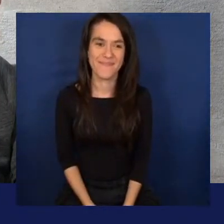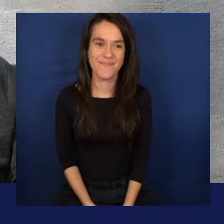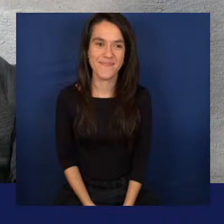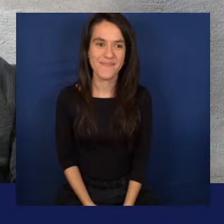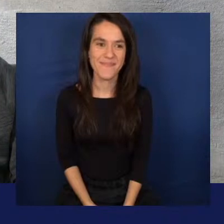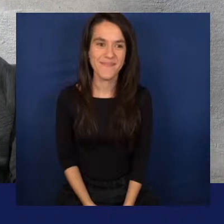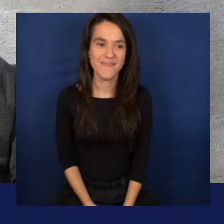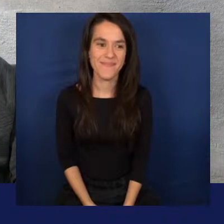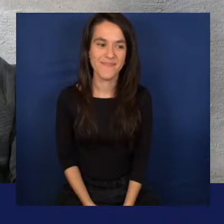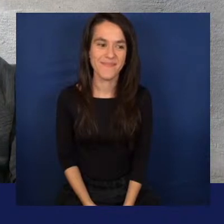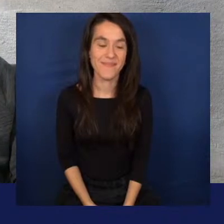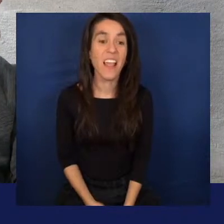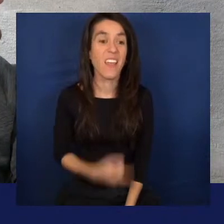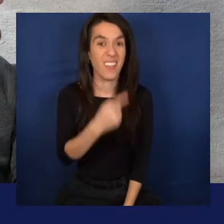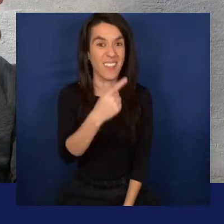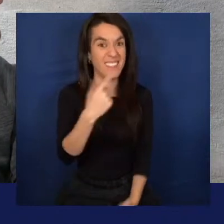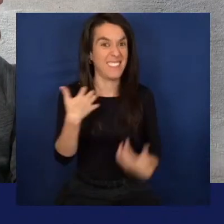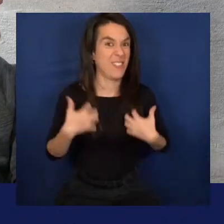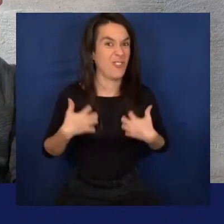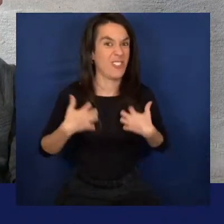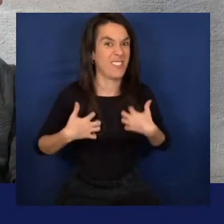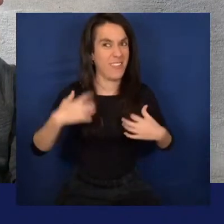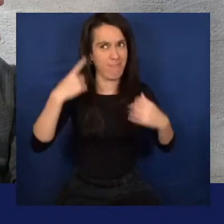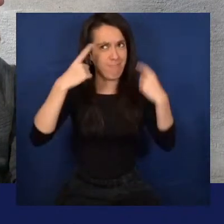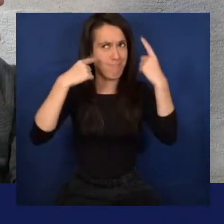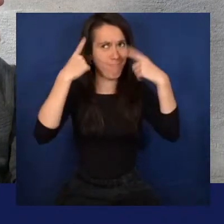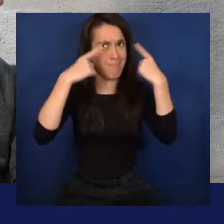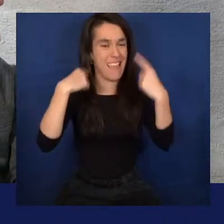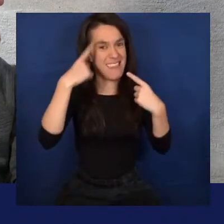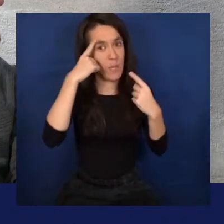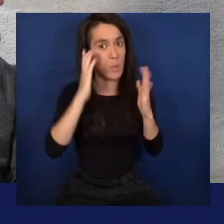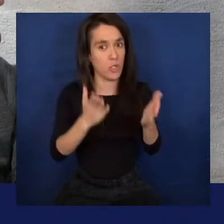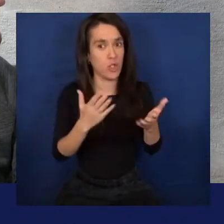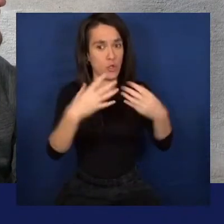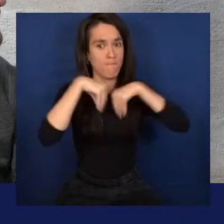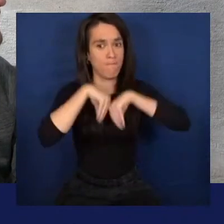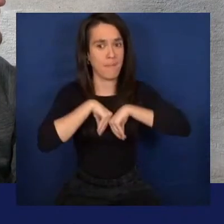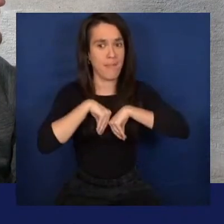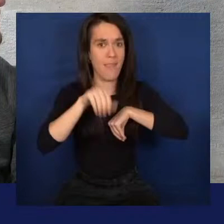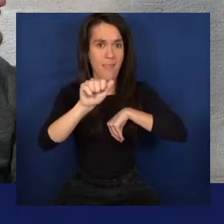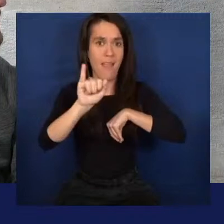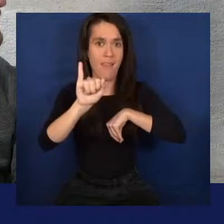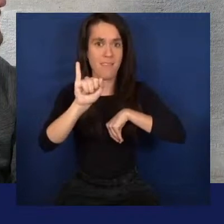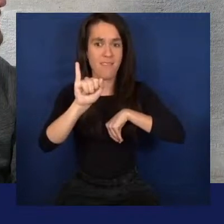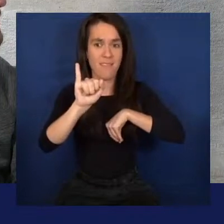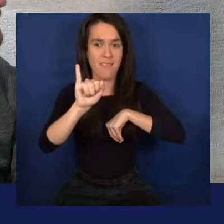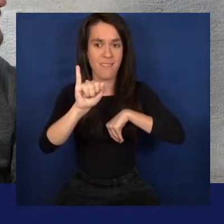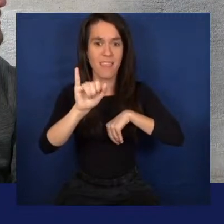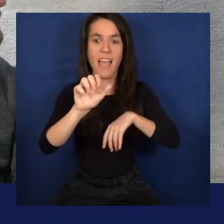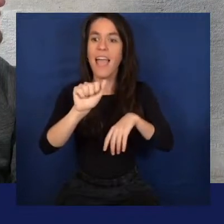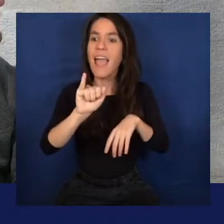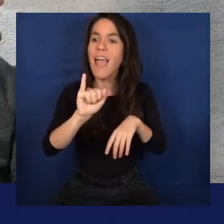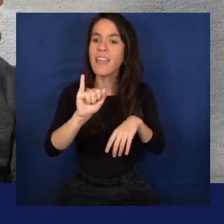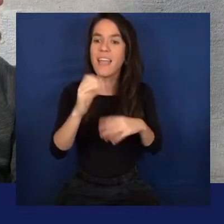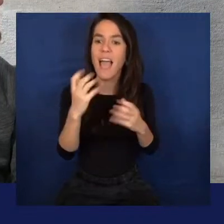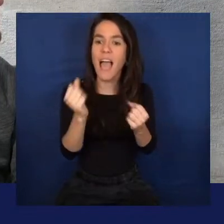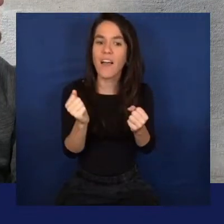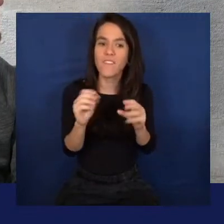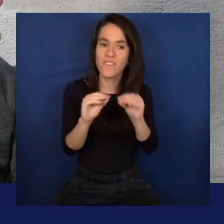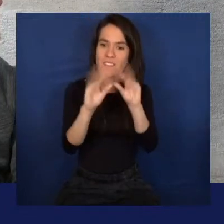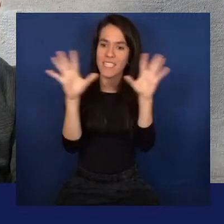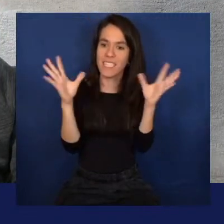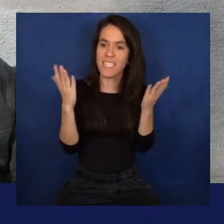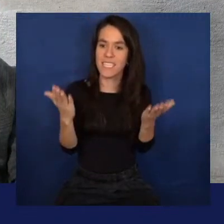thought process. I mean, is it something we should be doing in AI as well? Well, I think AI has brought it to the light, right? We're seeing the